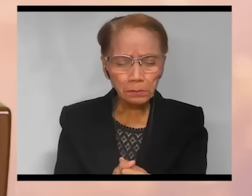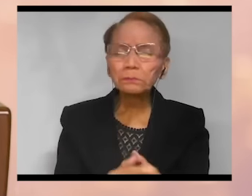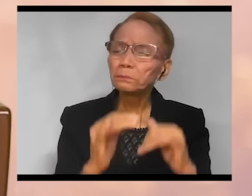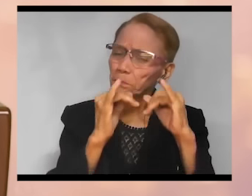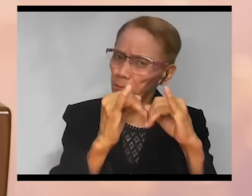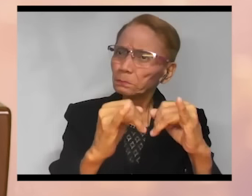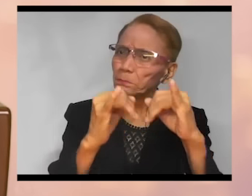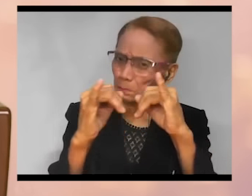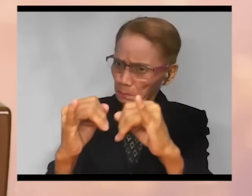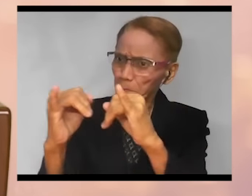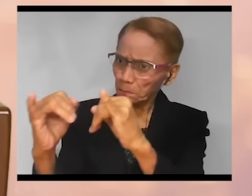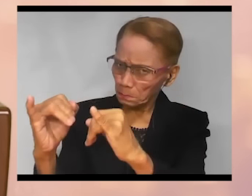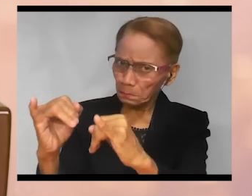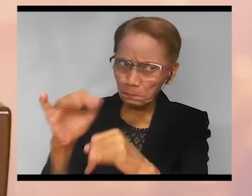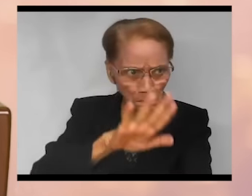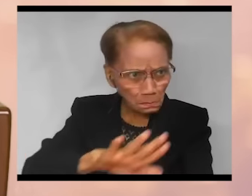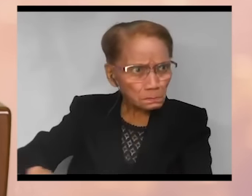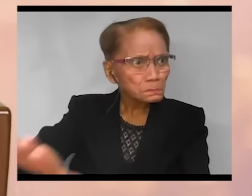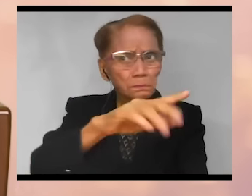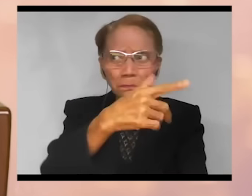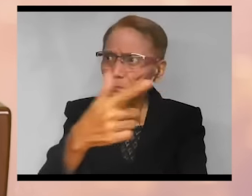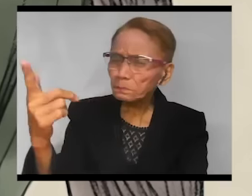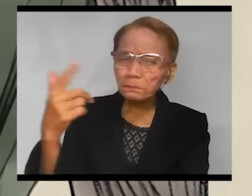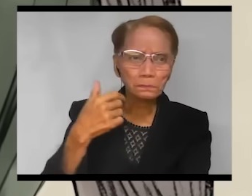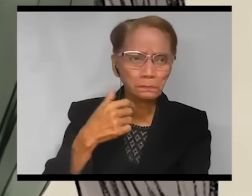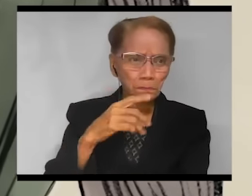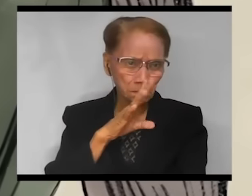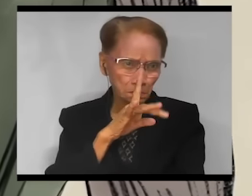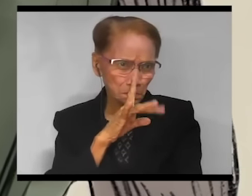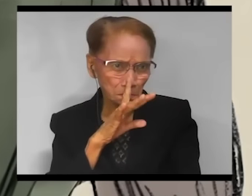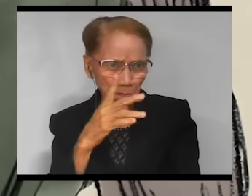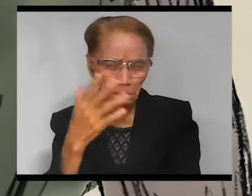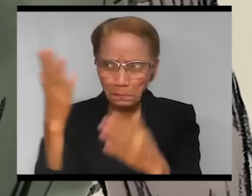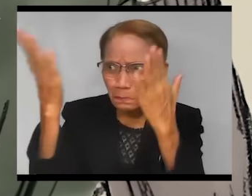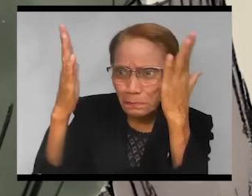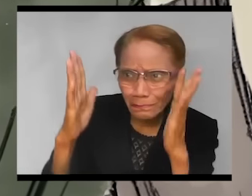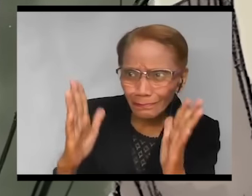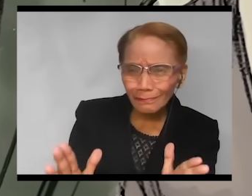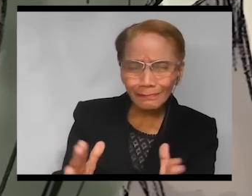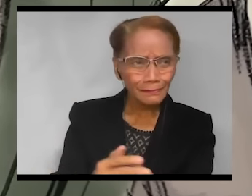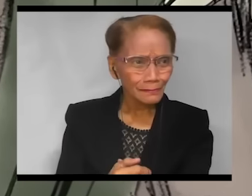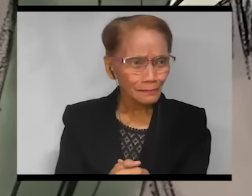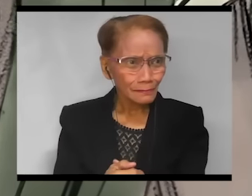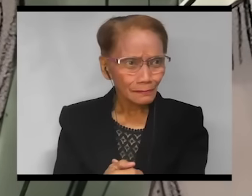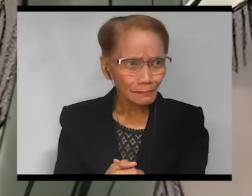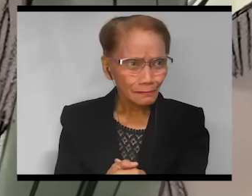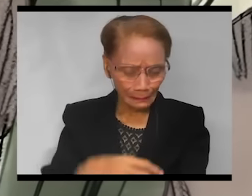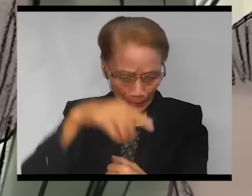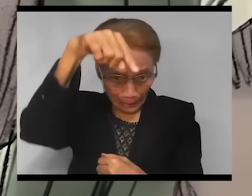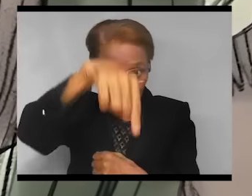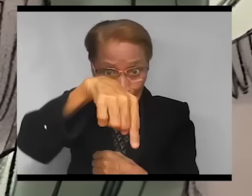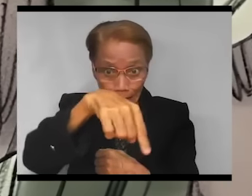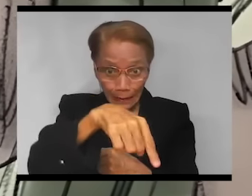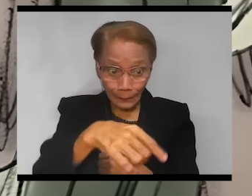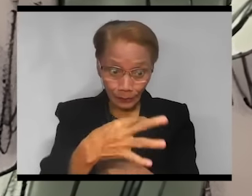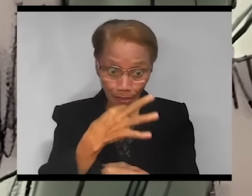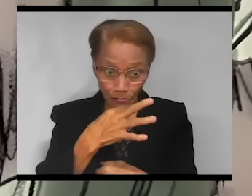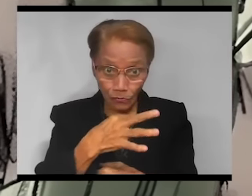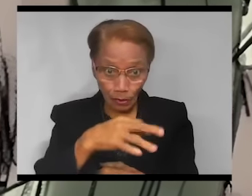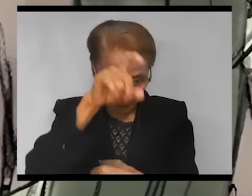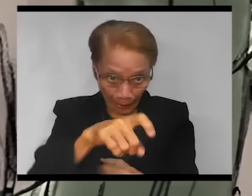he instructed his servant to give this food to